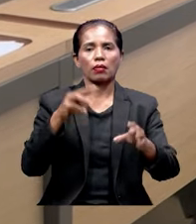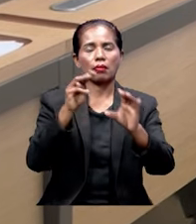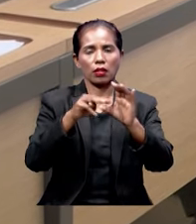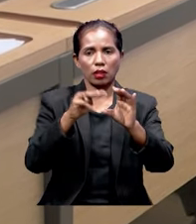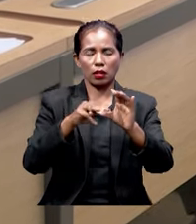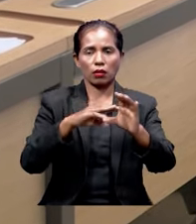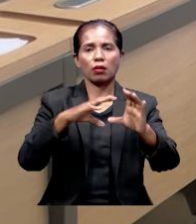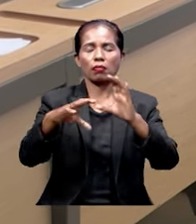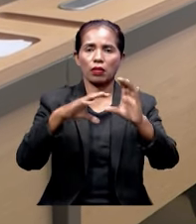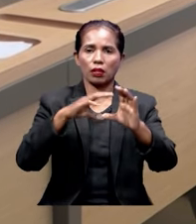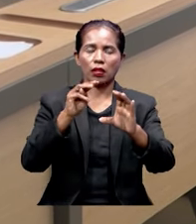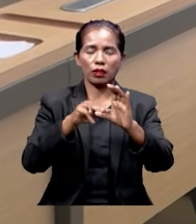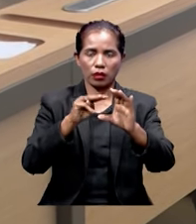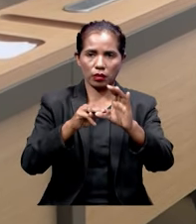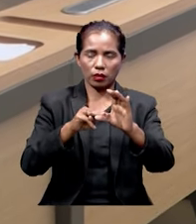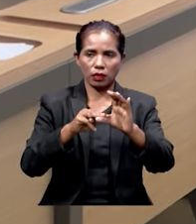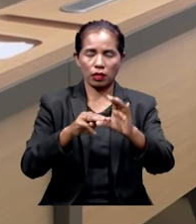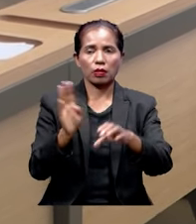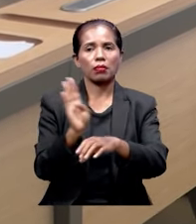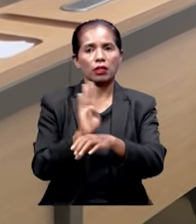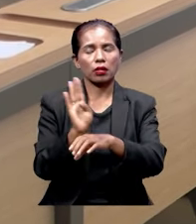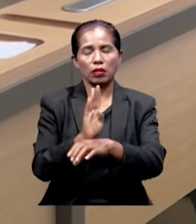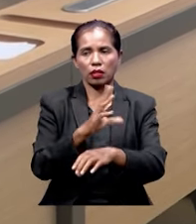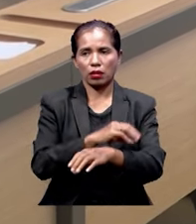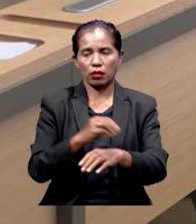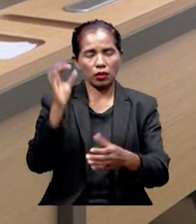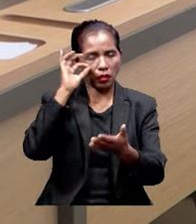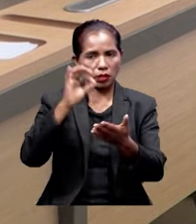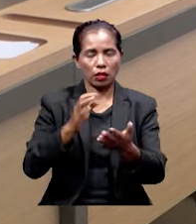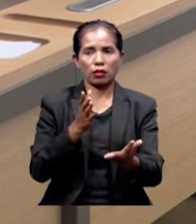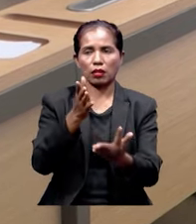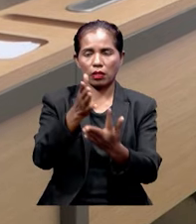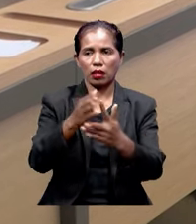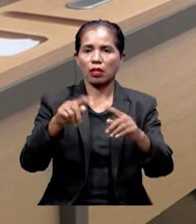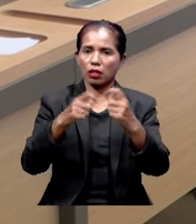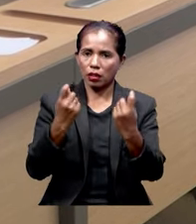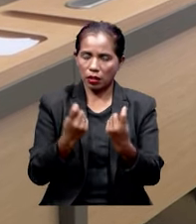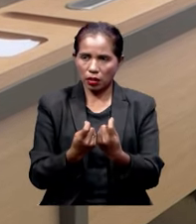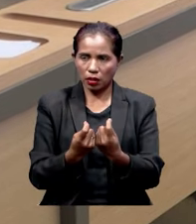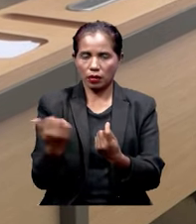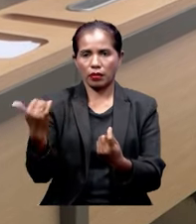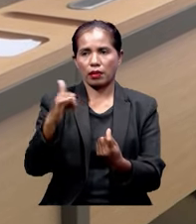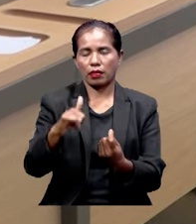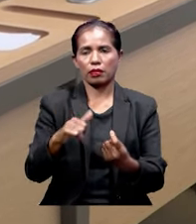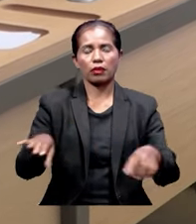negotiations. We also thank the WTO Secretariat Accessions Team and you, Chair, for the hard